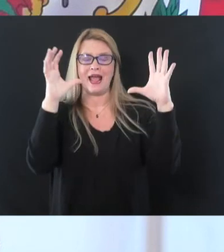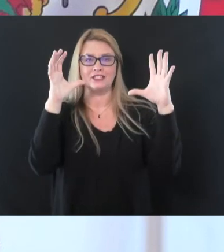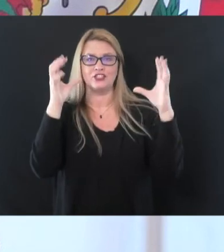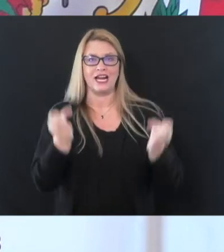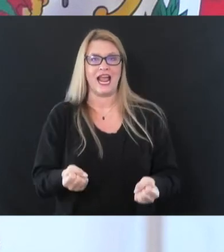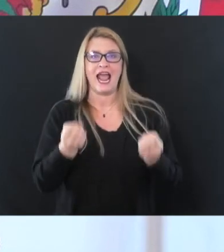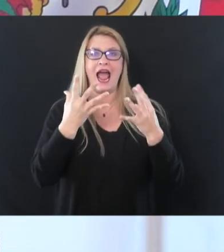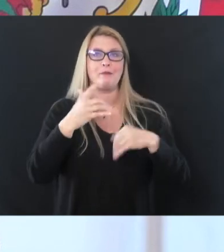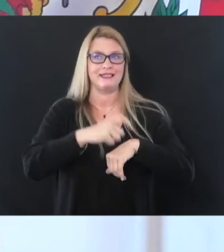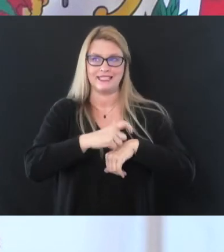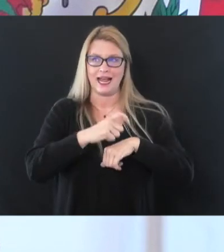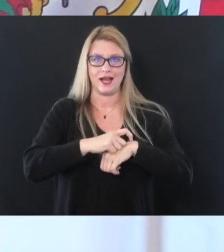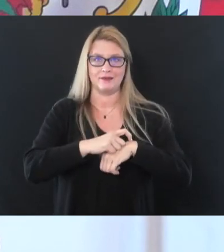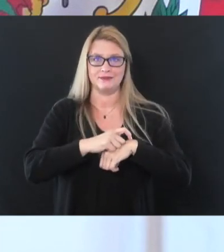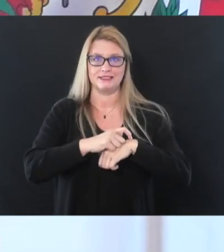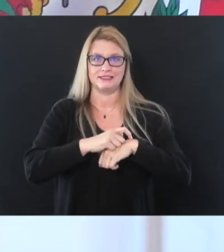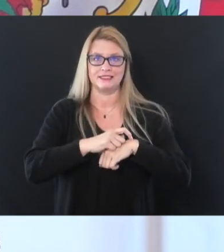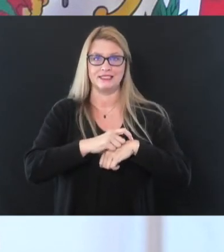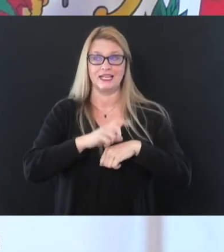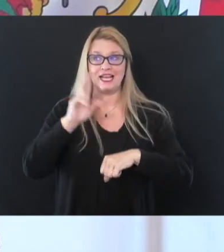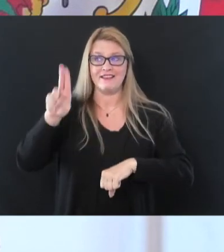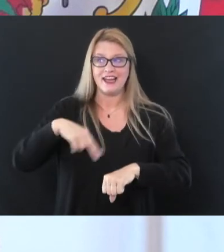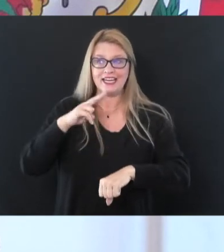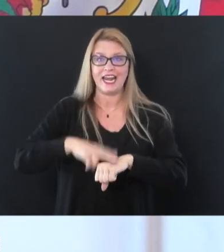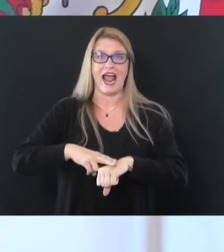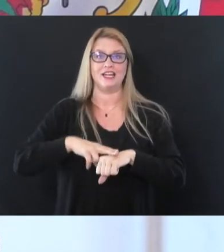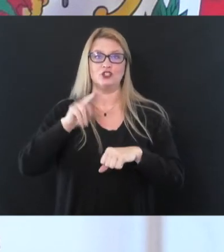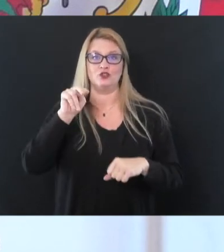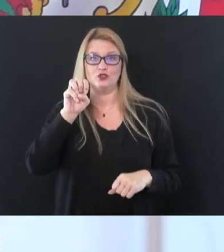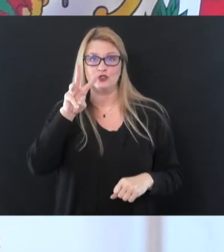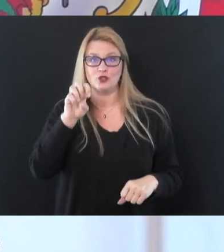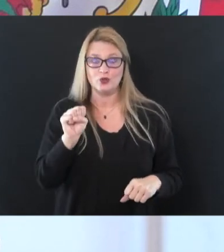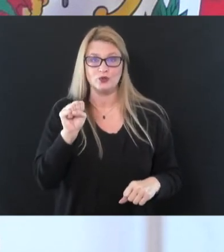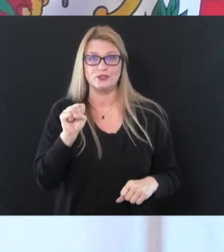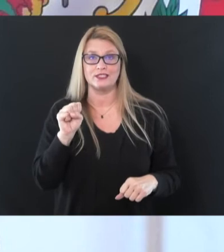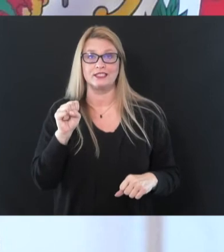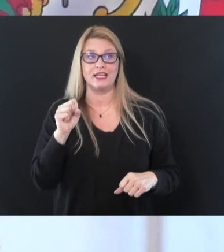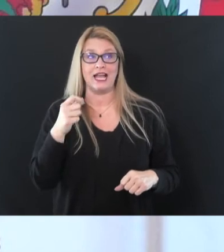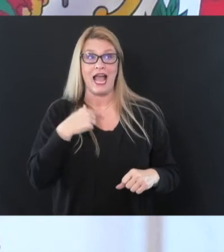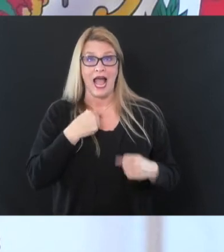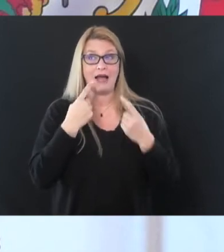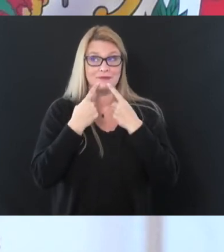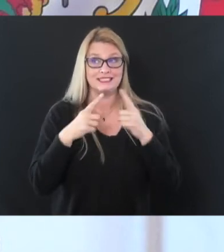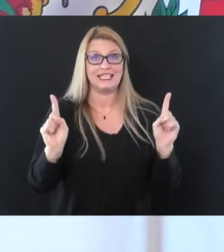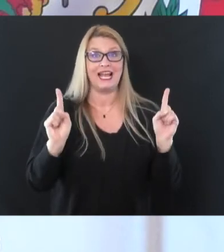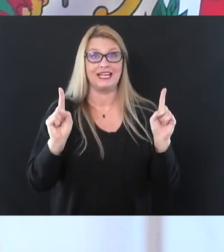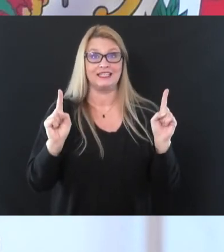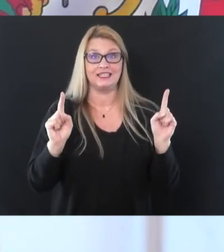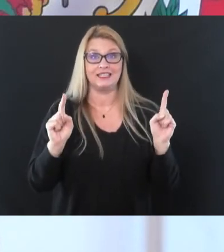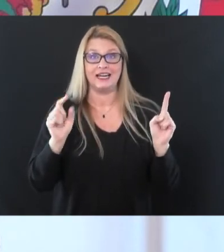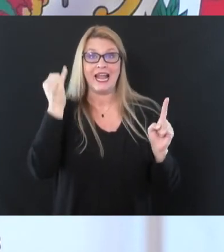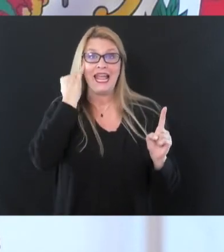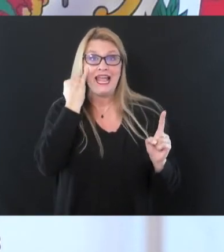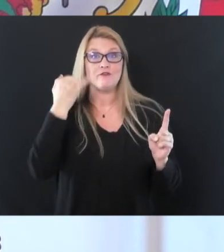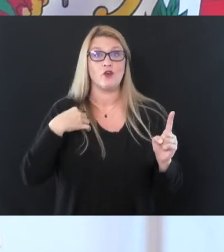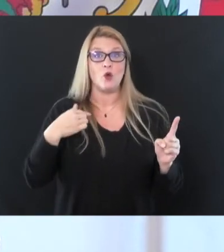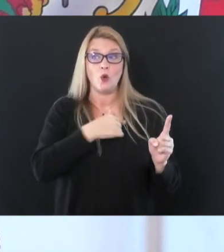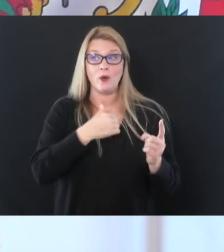times, listen to these national broadcasts, how many times I'm saying, that if we had